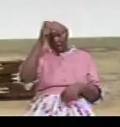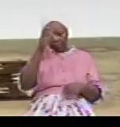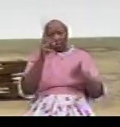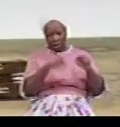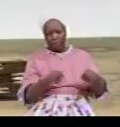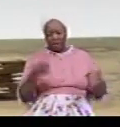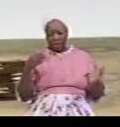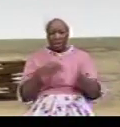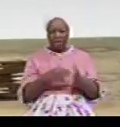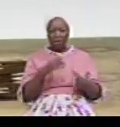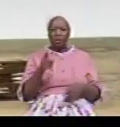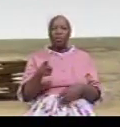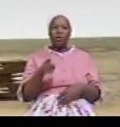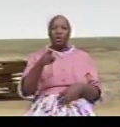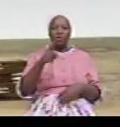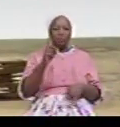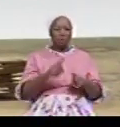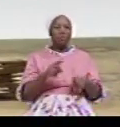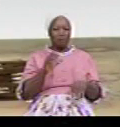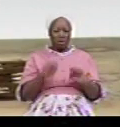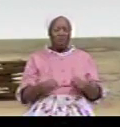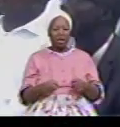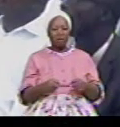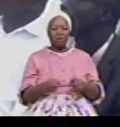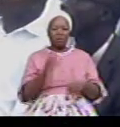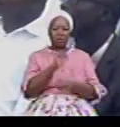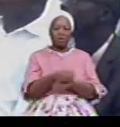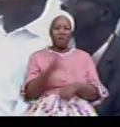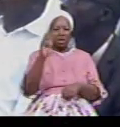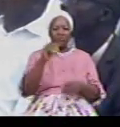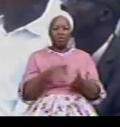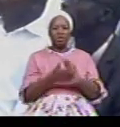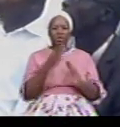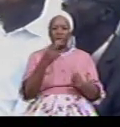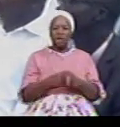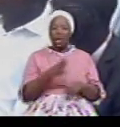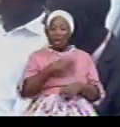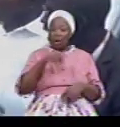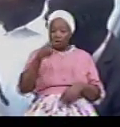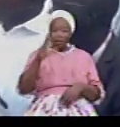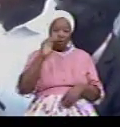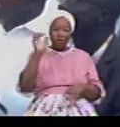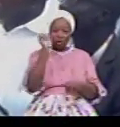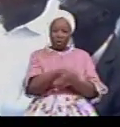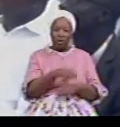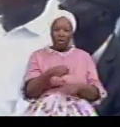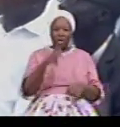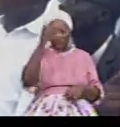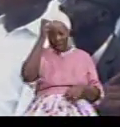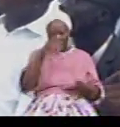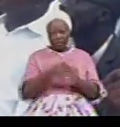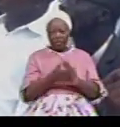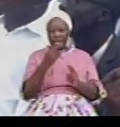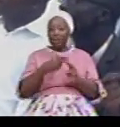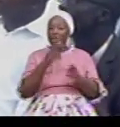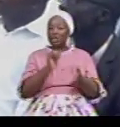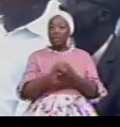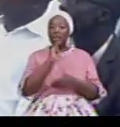you, you can overcome him. And you will overcome him. That's why it